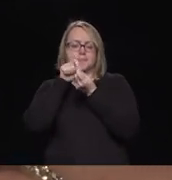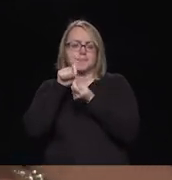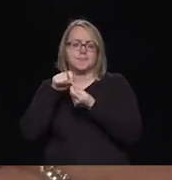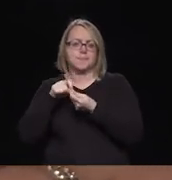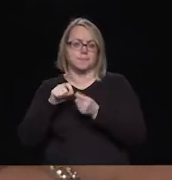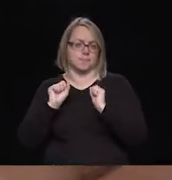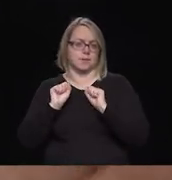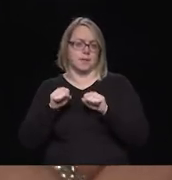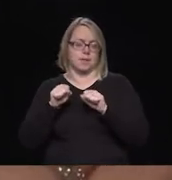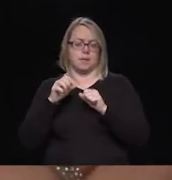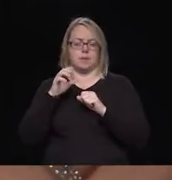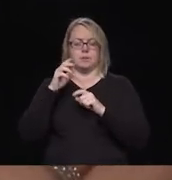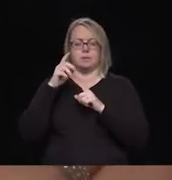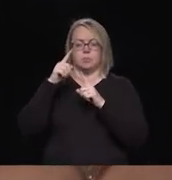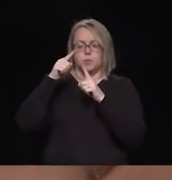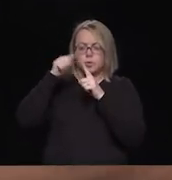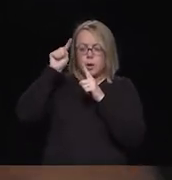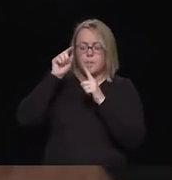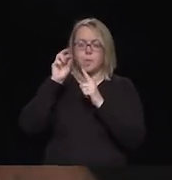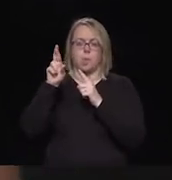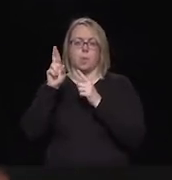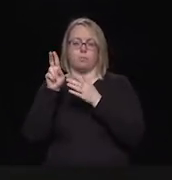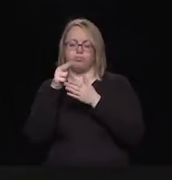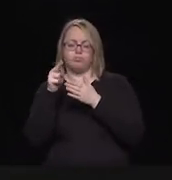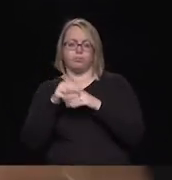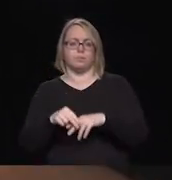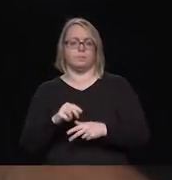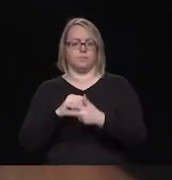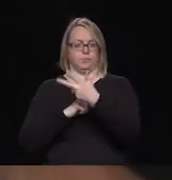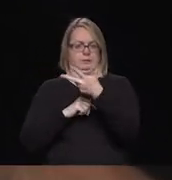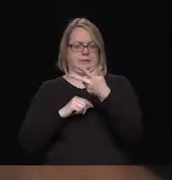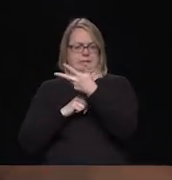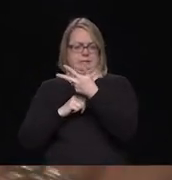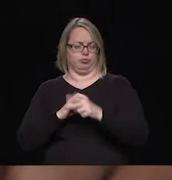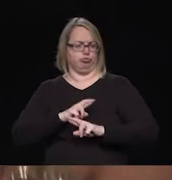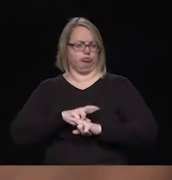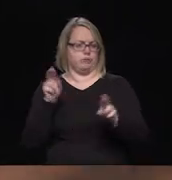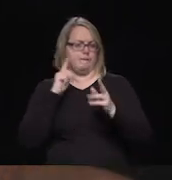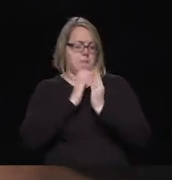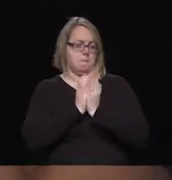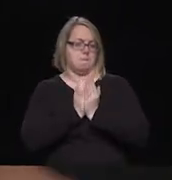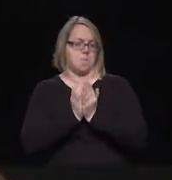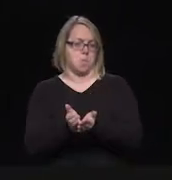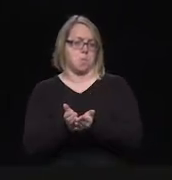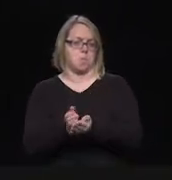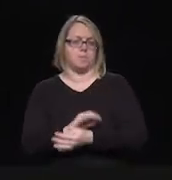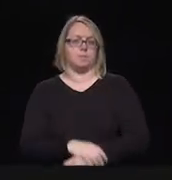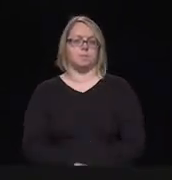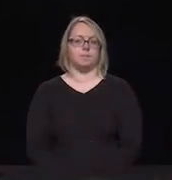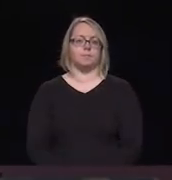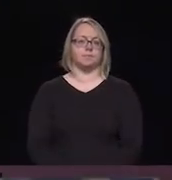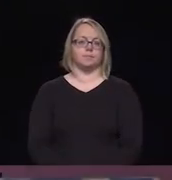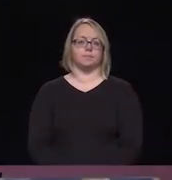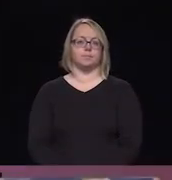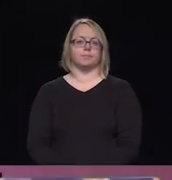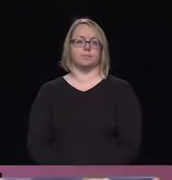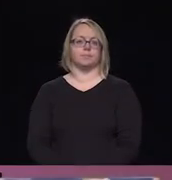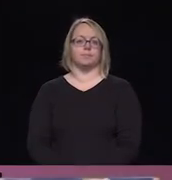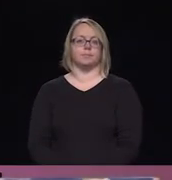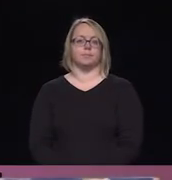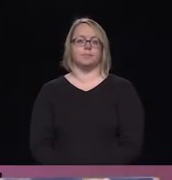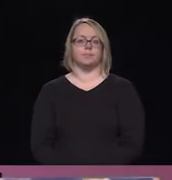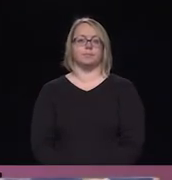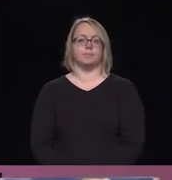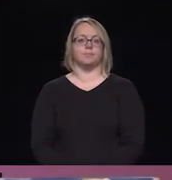more comfortable using the baby brush for those fine lines than the brother. Either one is good. So you want these brushes